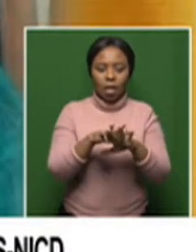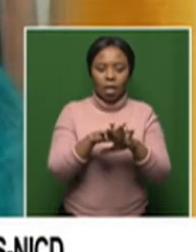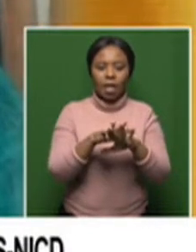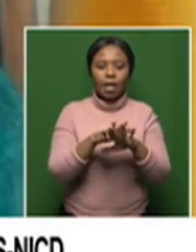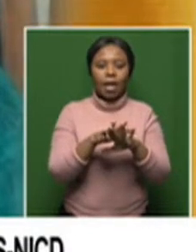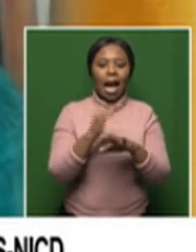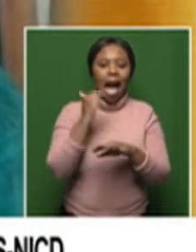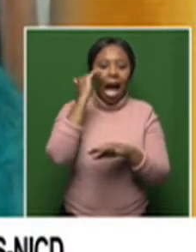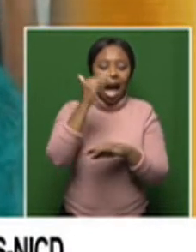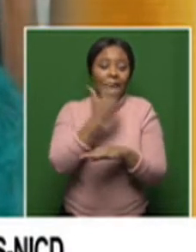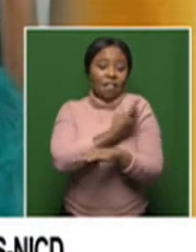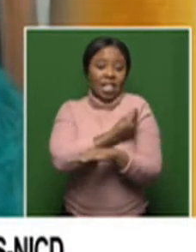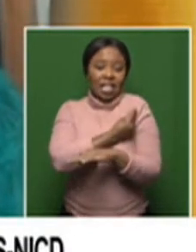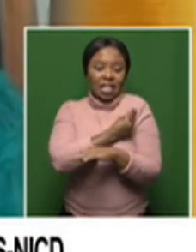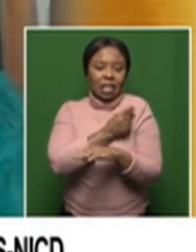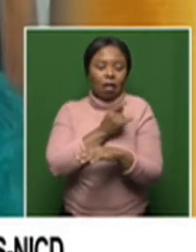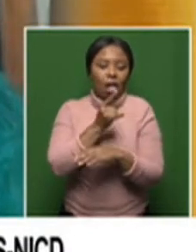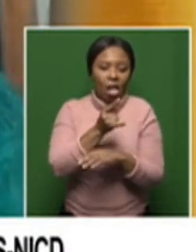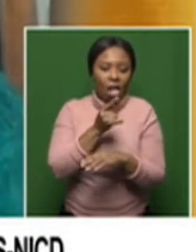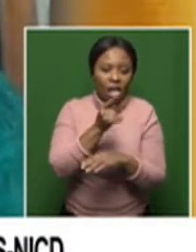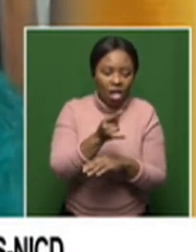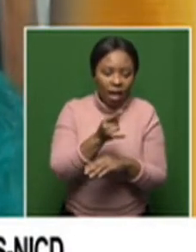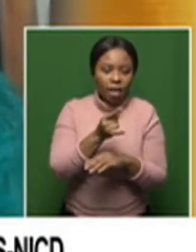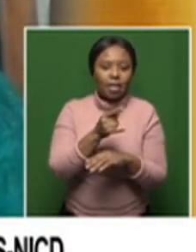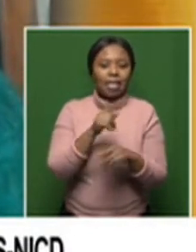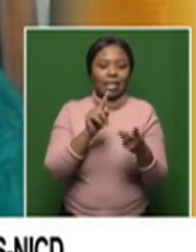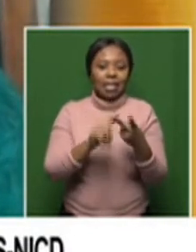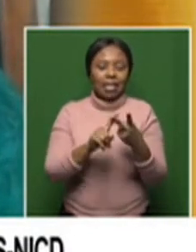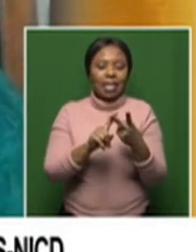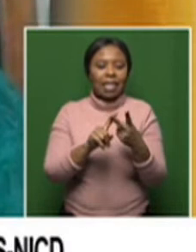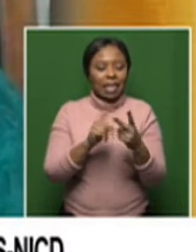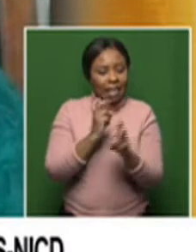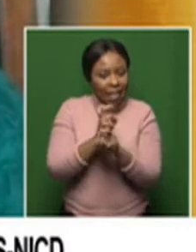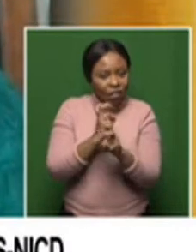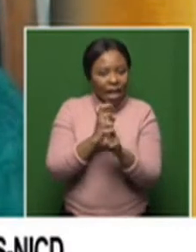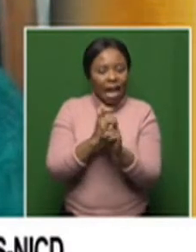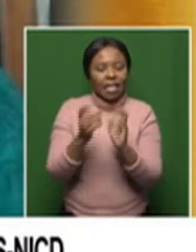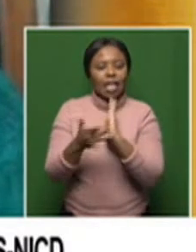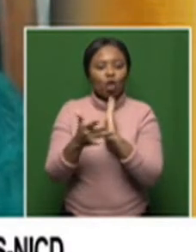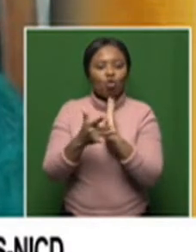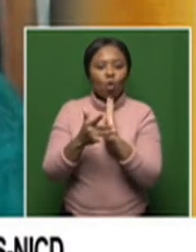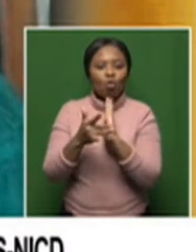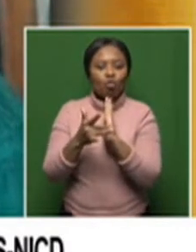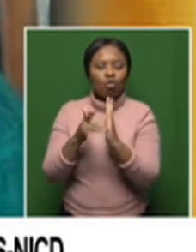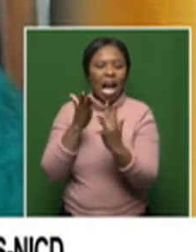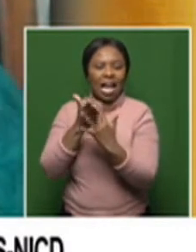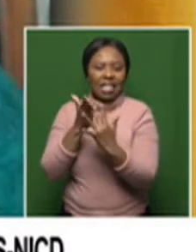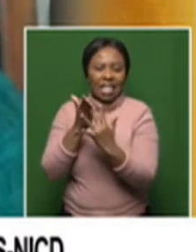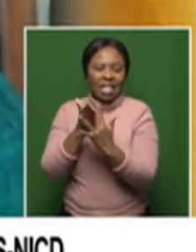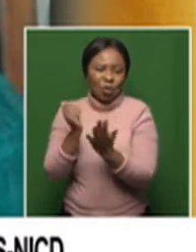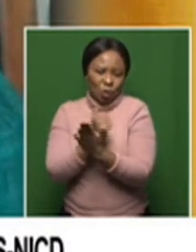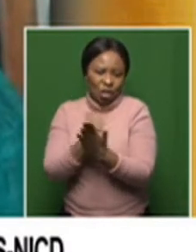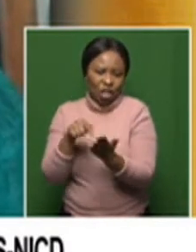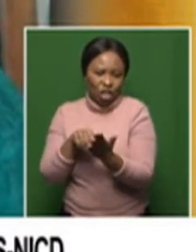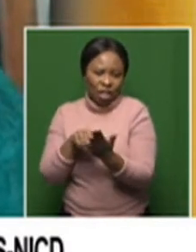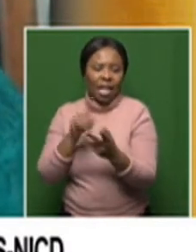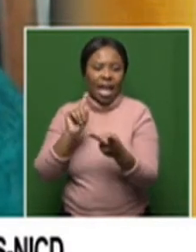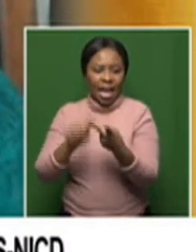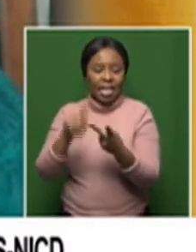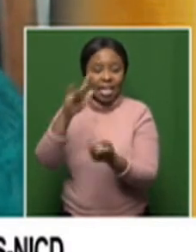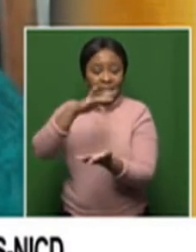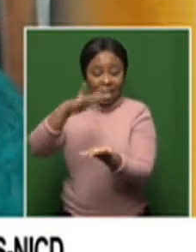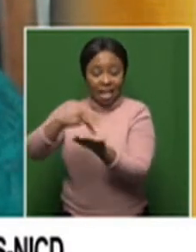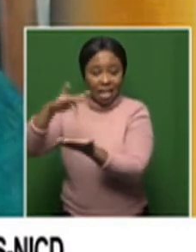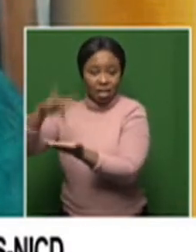vaccine hesitancy in this group, difficulties in accessing the technology to register, and as well the vaccination